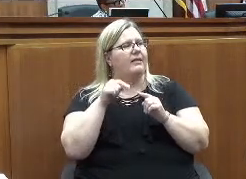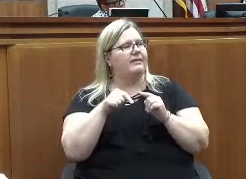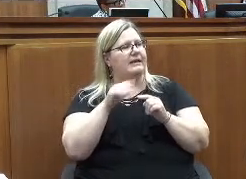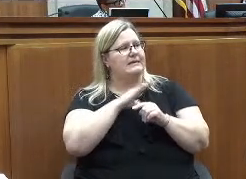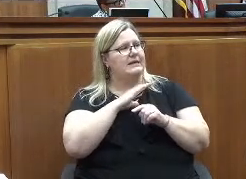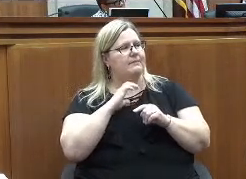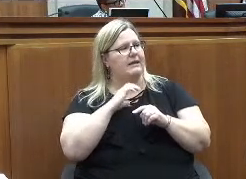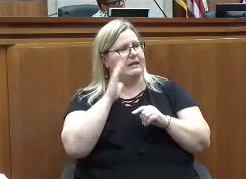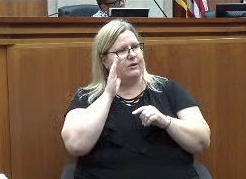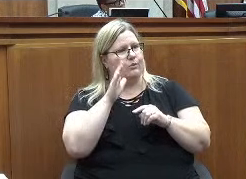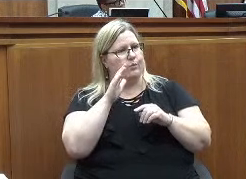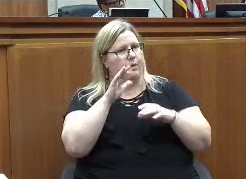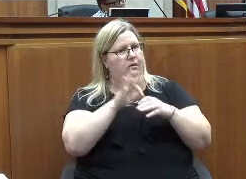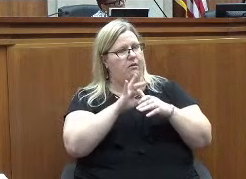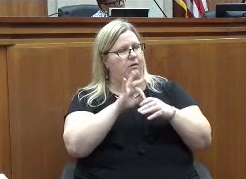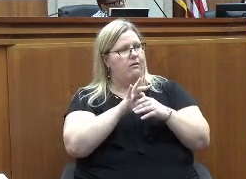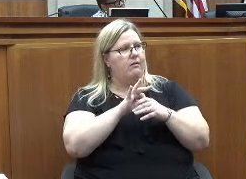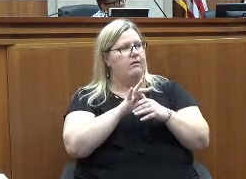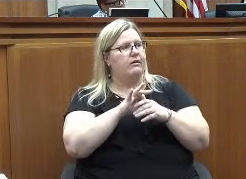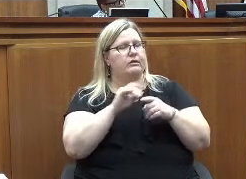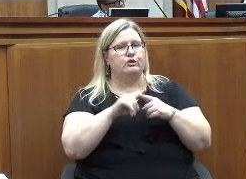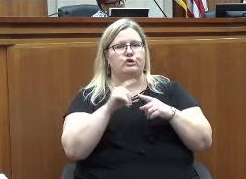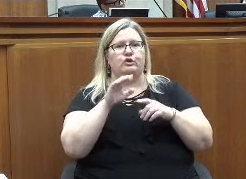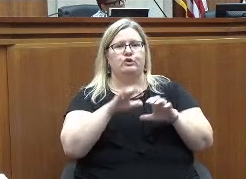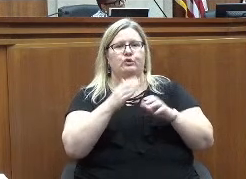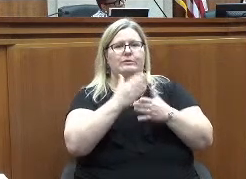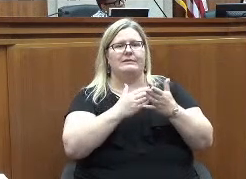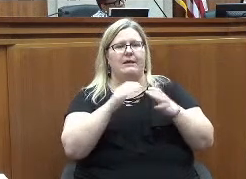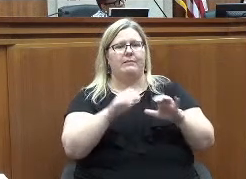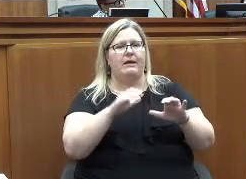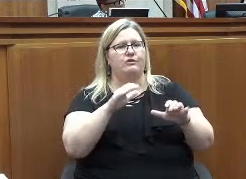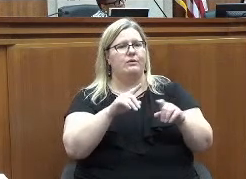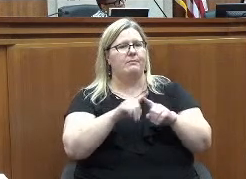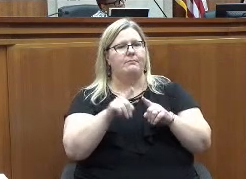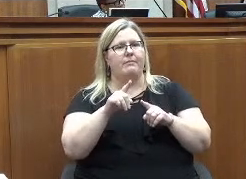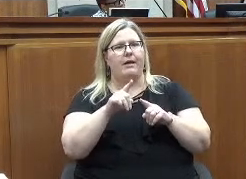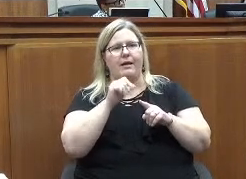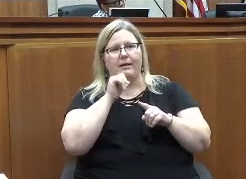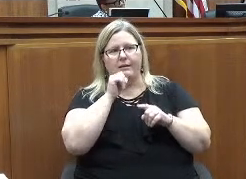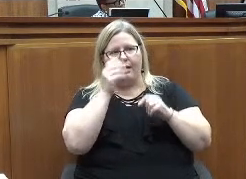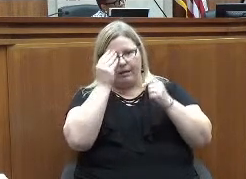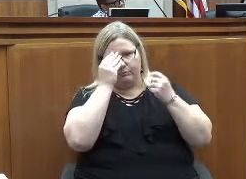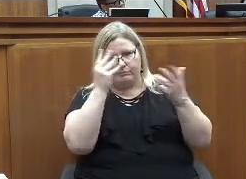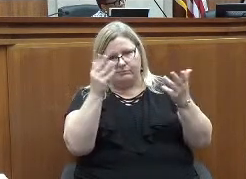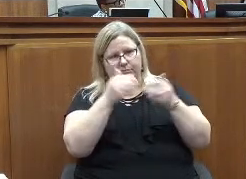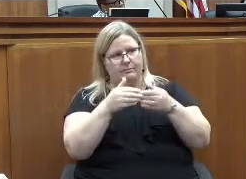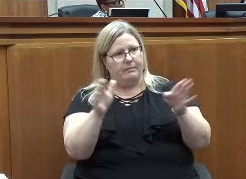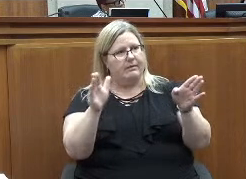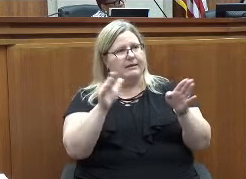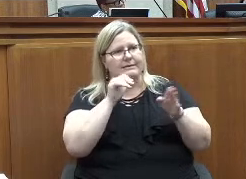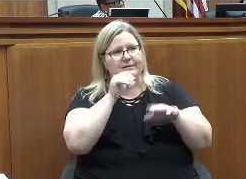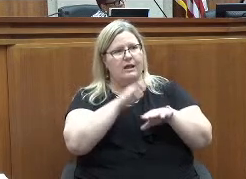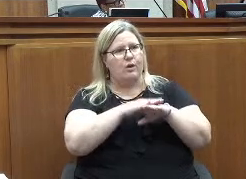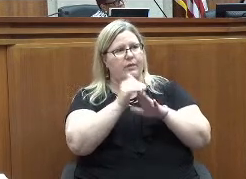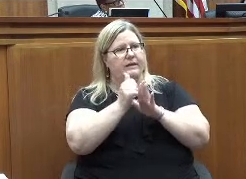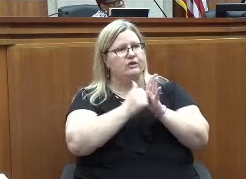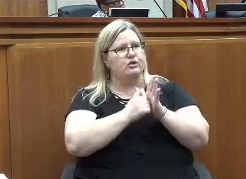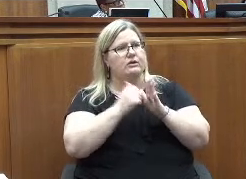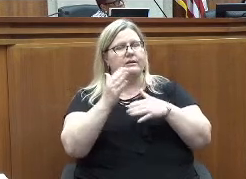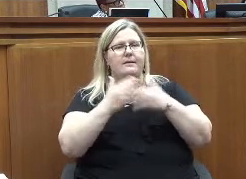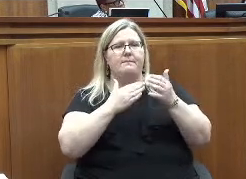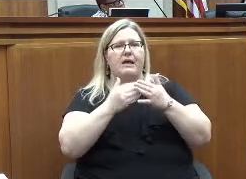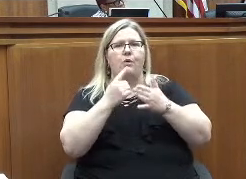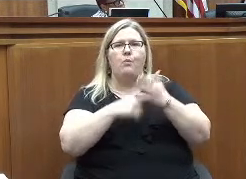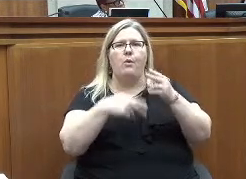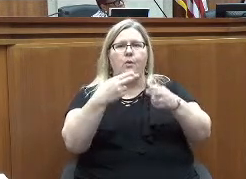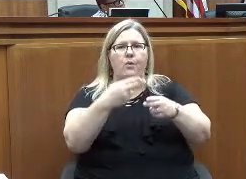taking an affirmative vote to take some action which has not been noticed to the public and is not on your agenda. So regardless of what you call